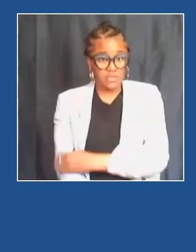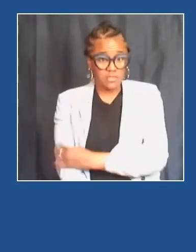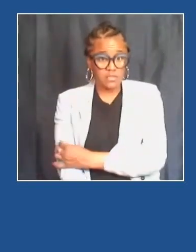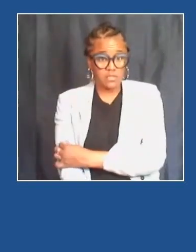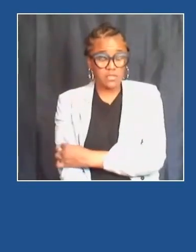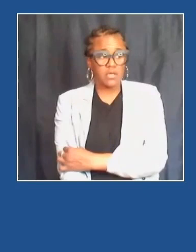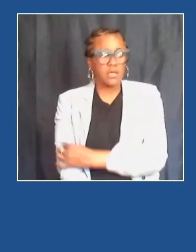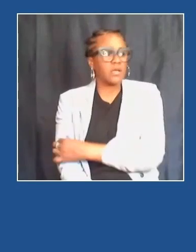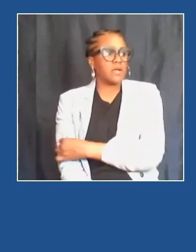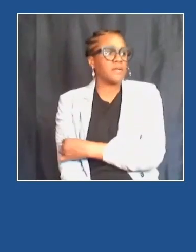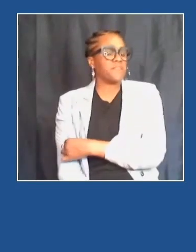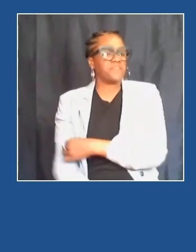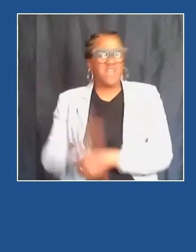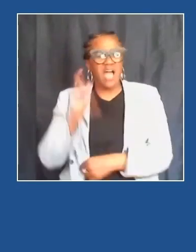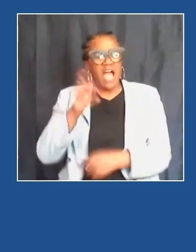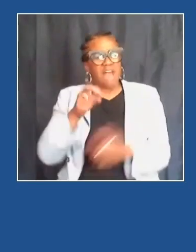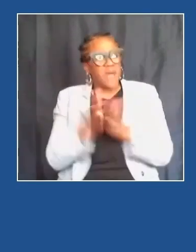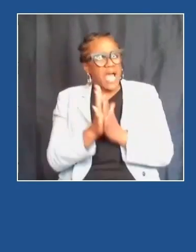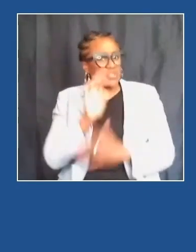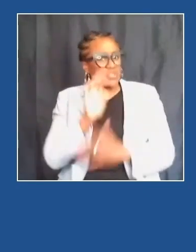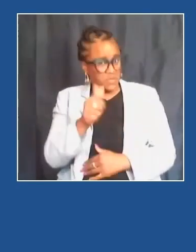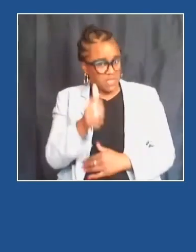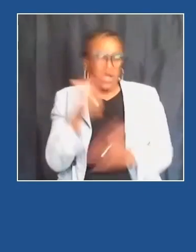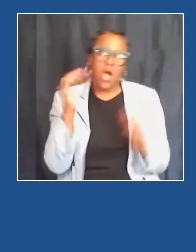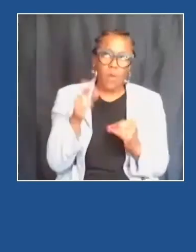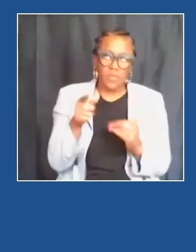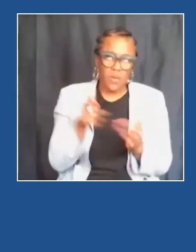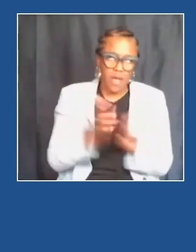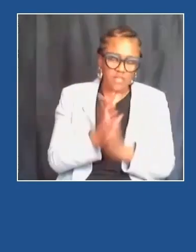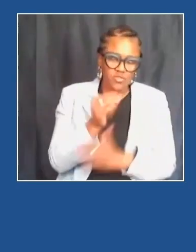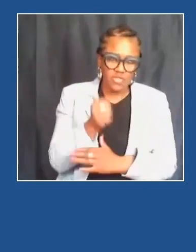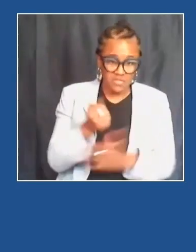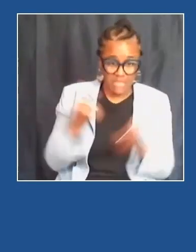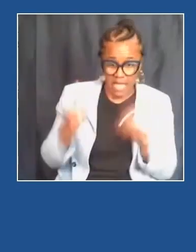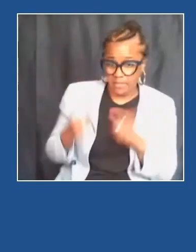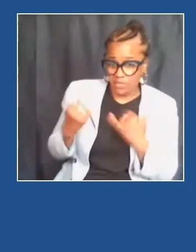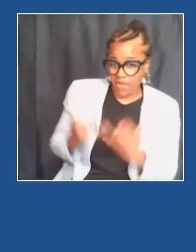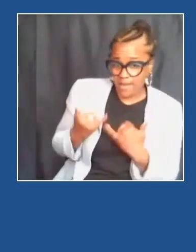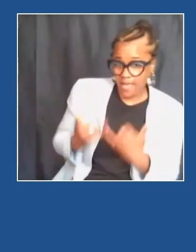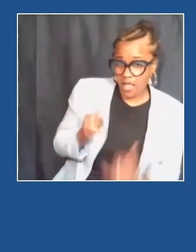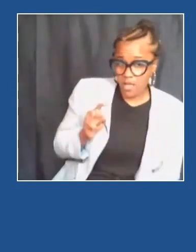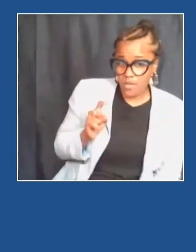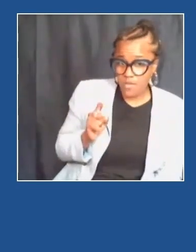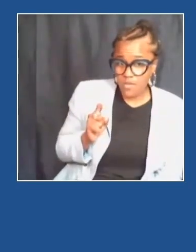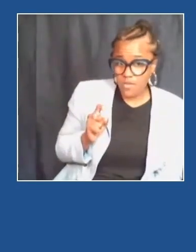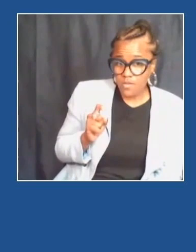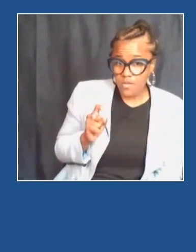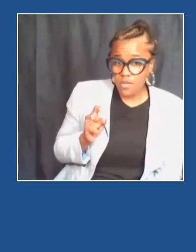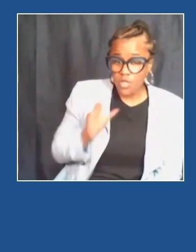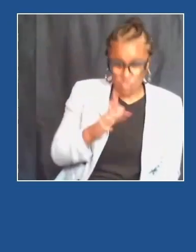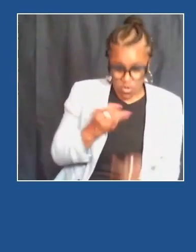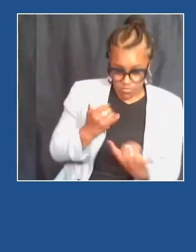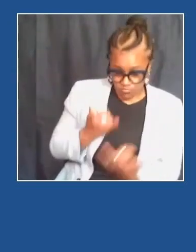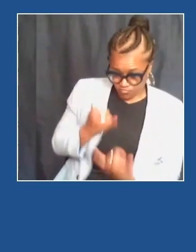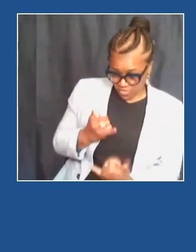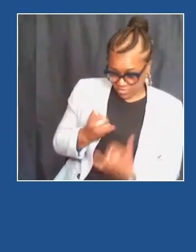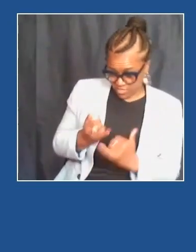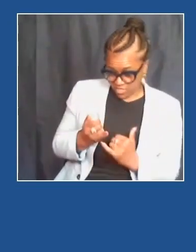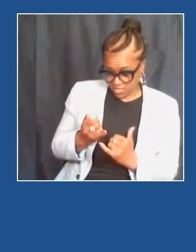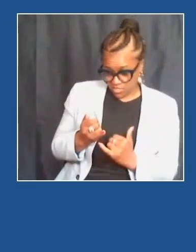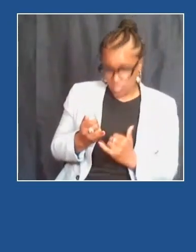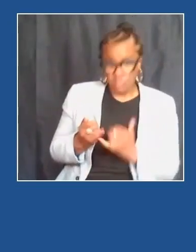then you have to ask yourself, I hope you'll ask yourself, is that happening right now? Is there present risk at this